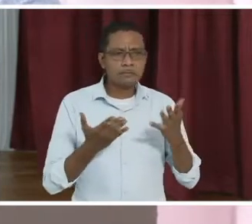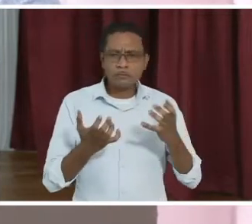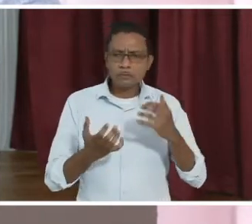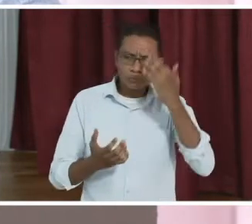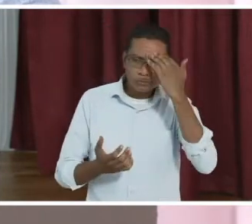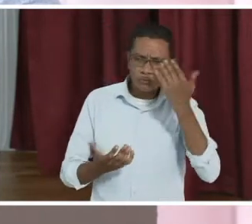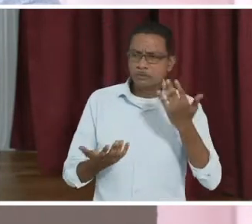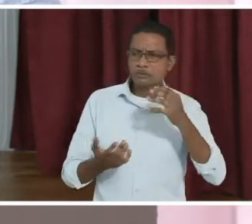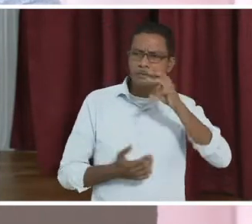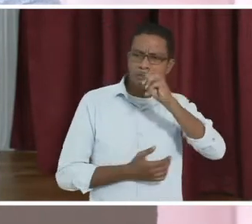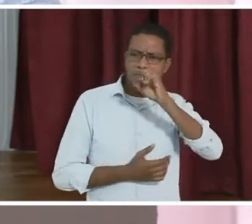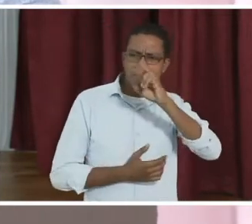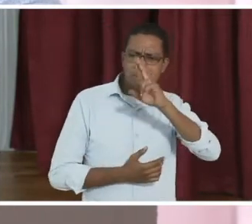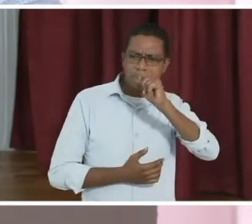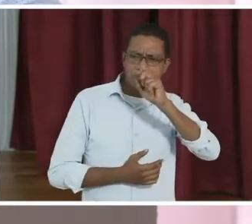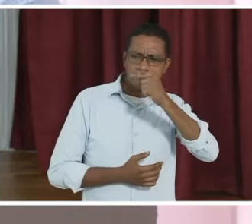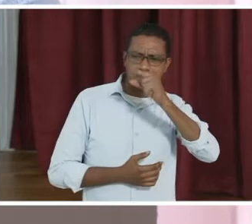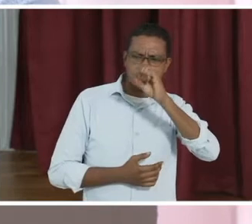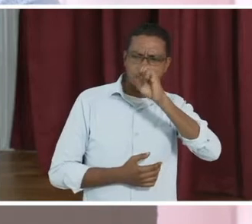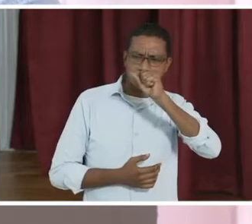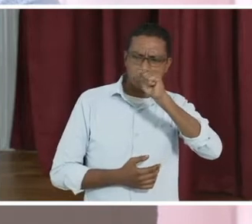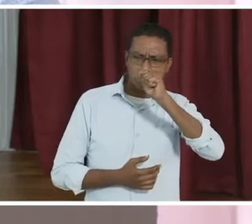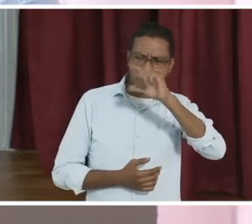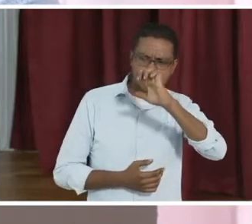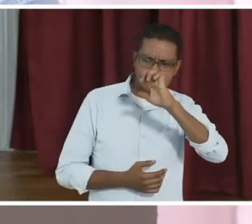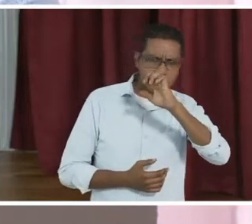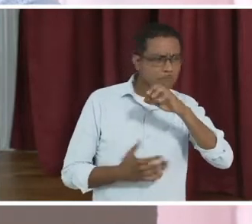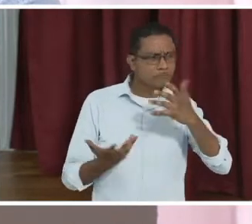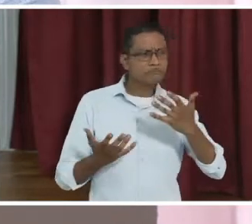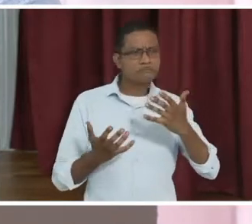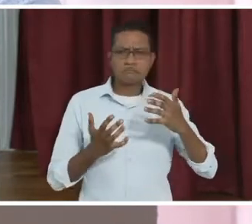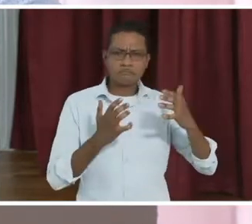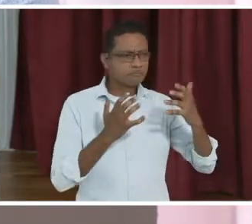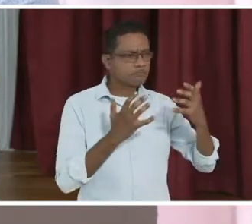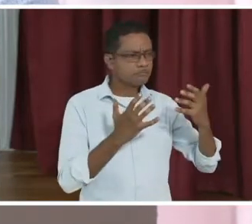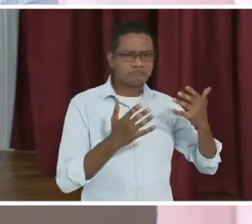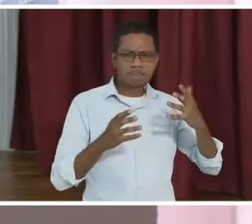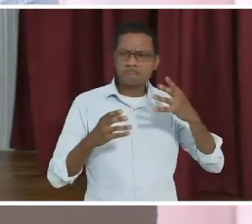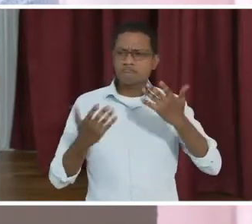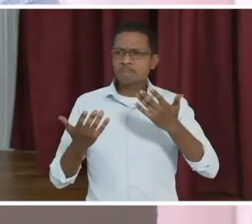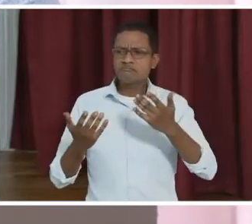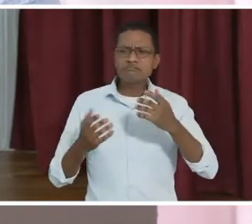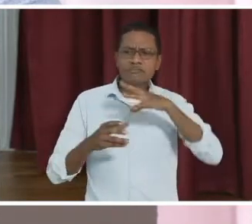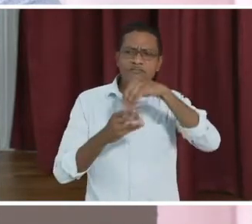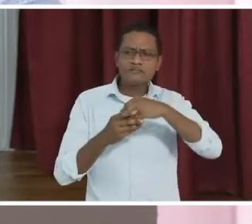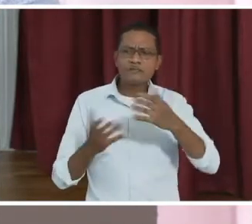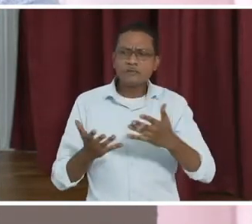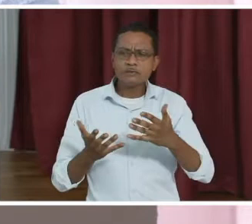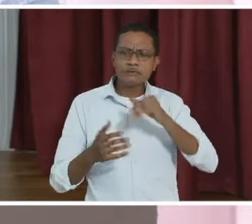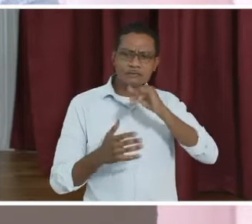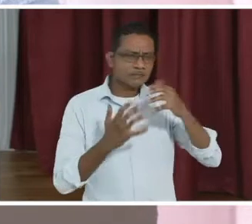it tied to the Ttmf? And the mortgage conversion process is whereby we at the agency afford our current